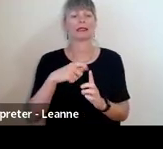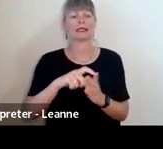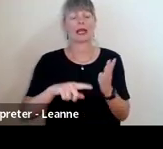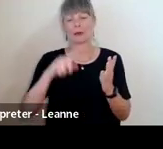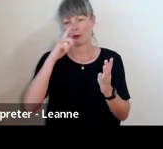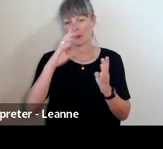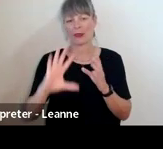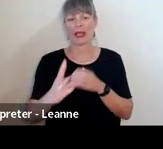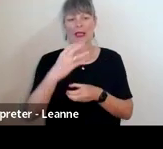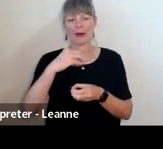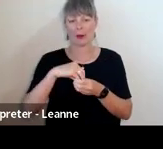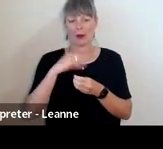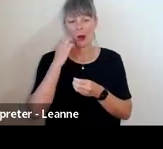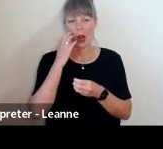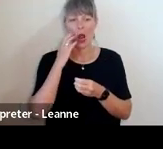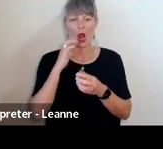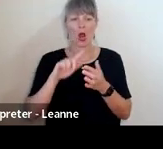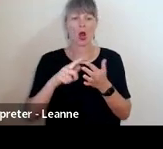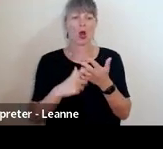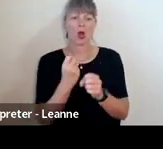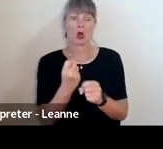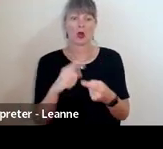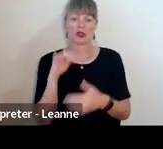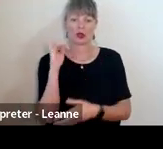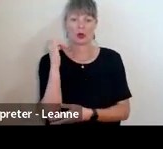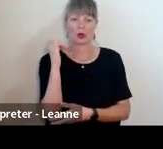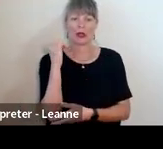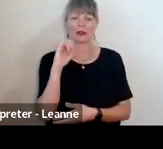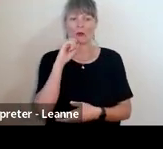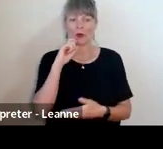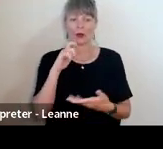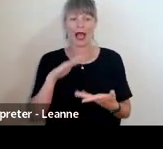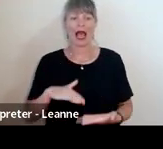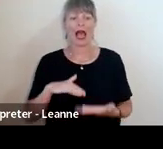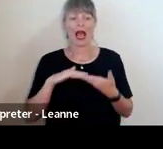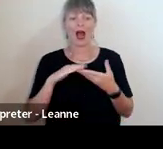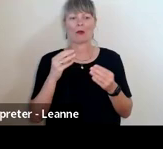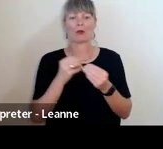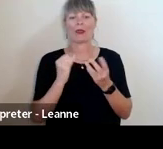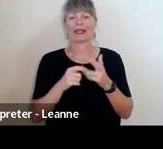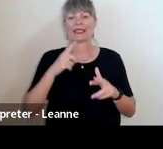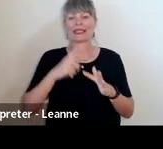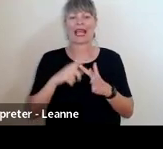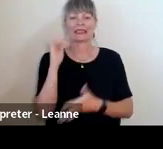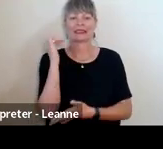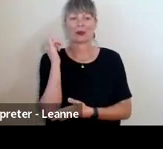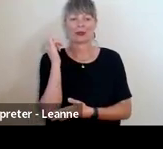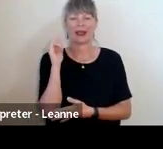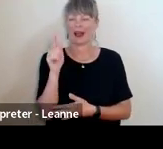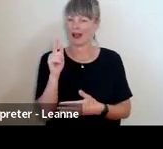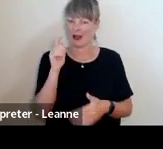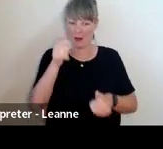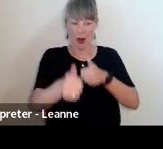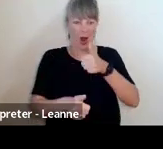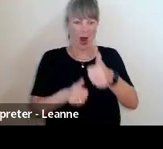the chance for radical embodied joy. Sex toys are wildly popular among American adults. Did you know